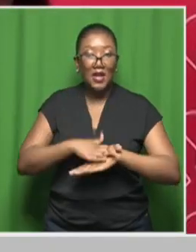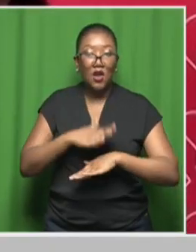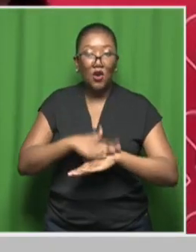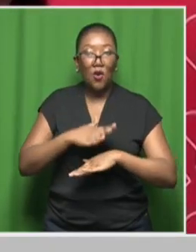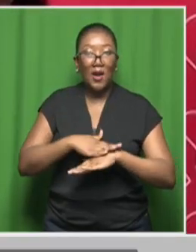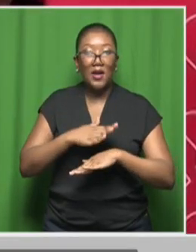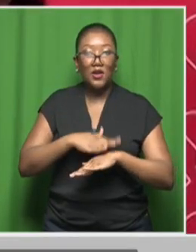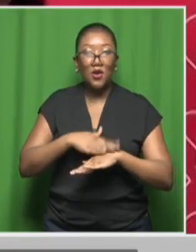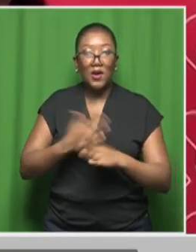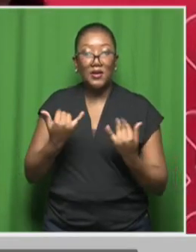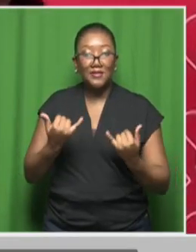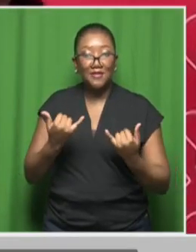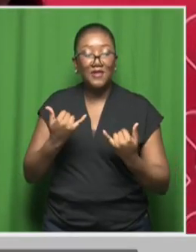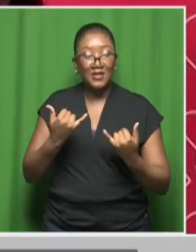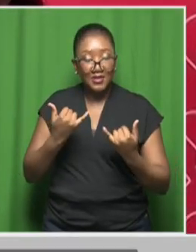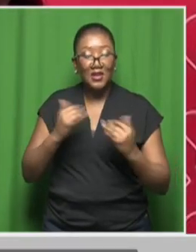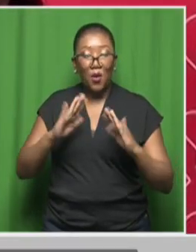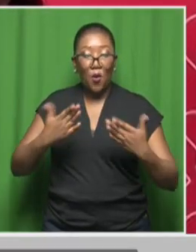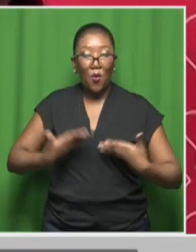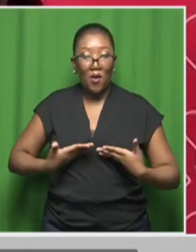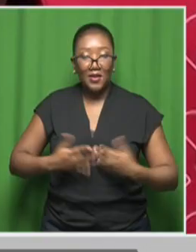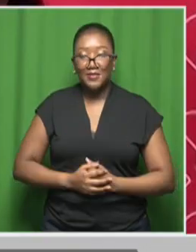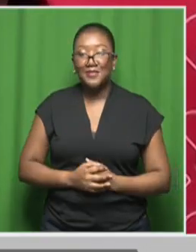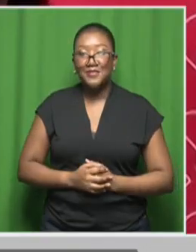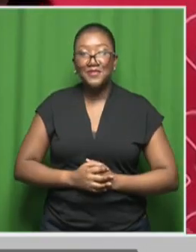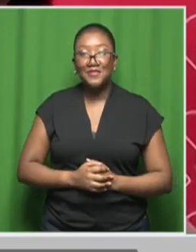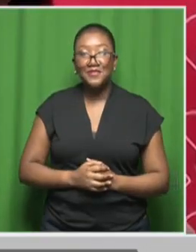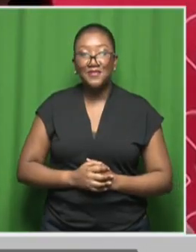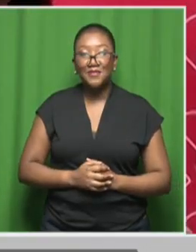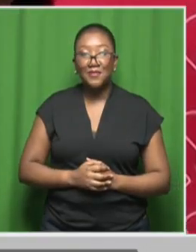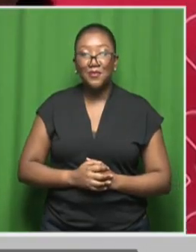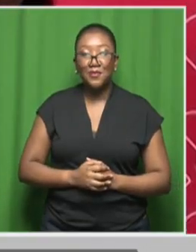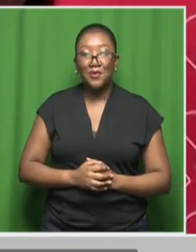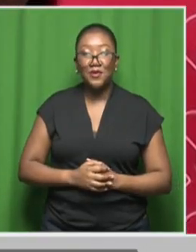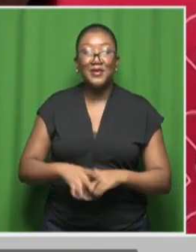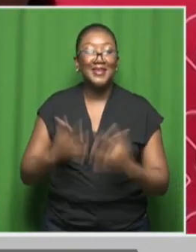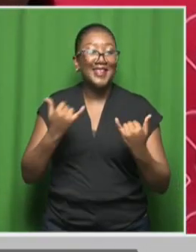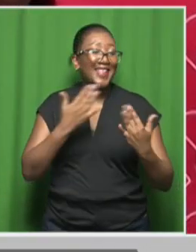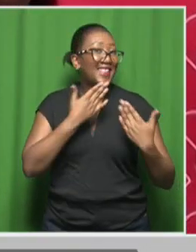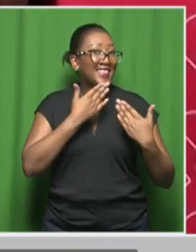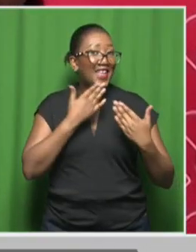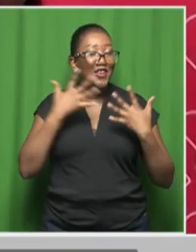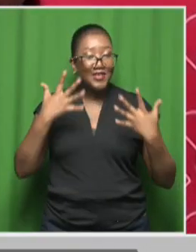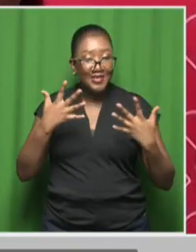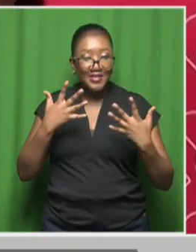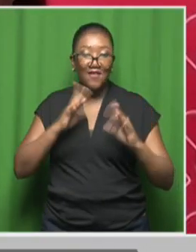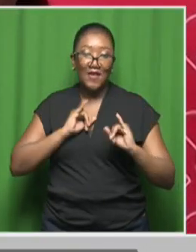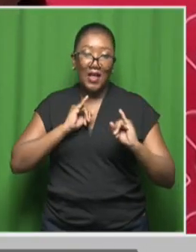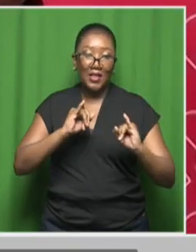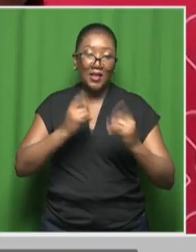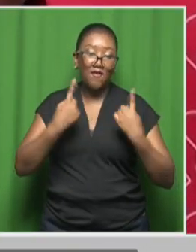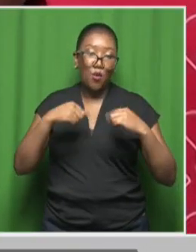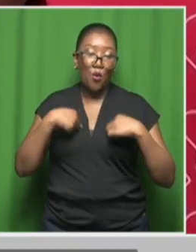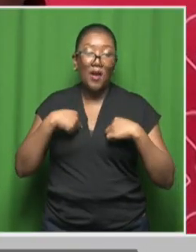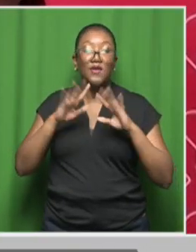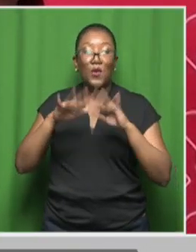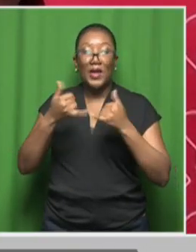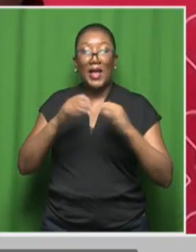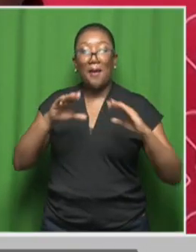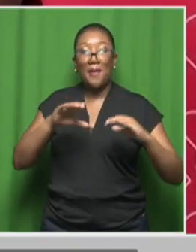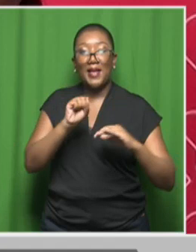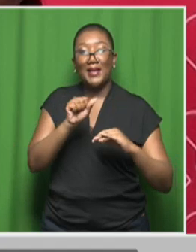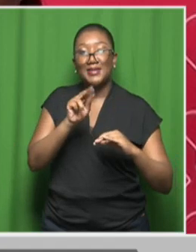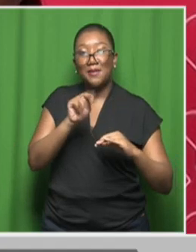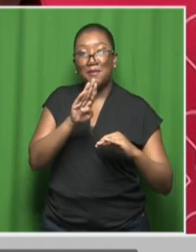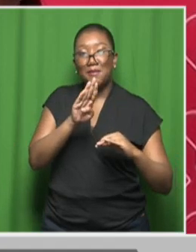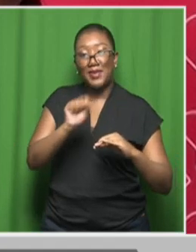to Morning Live, Thandi. Thank you very much, Sakina, and thank you for having us as a South African National Blood Service. So